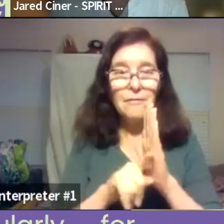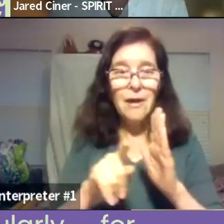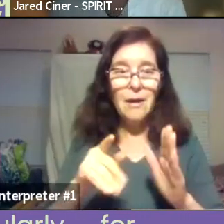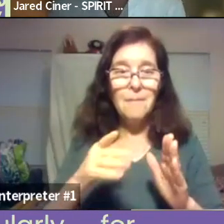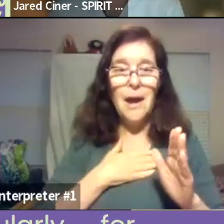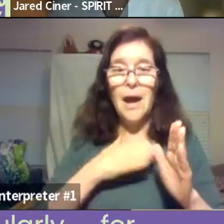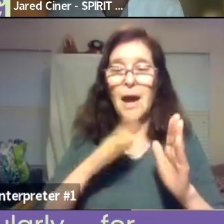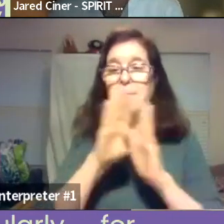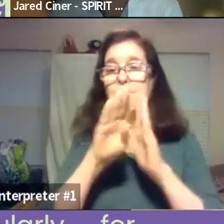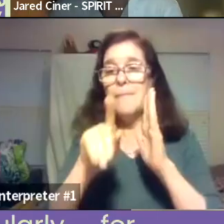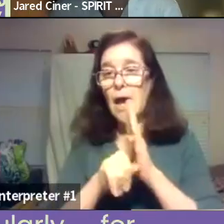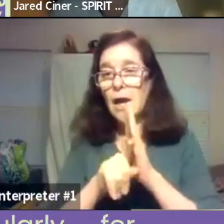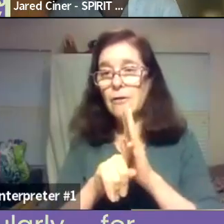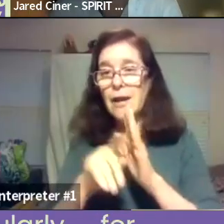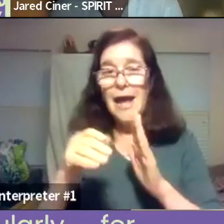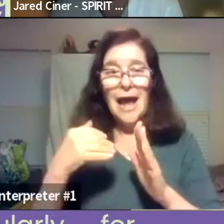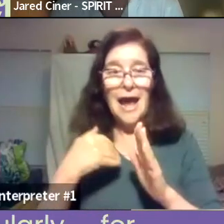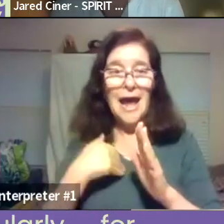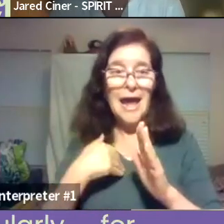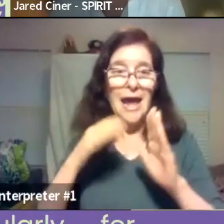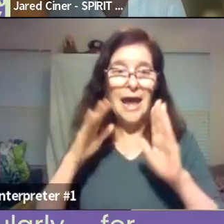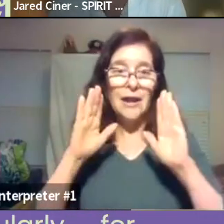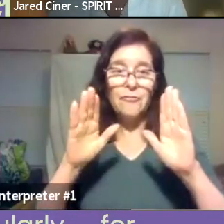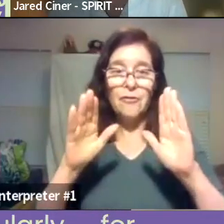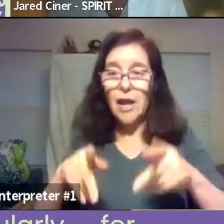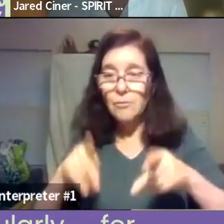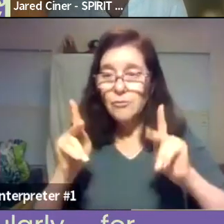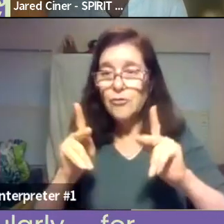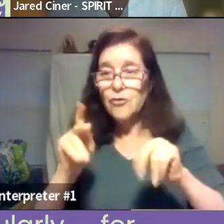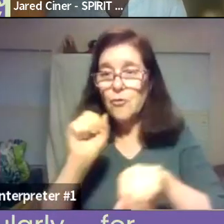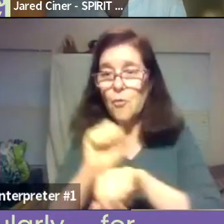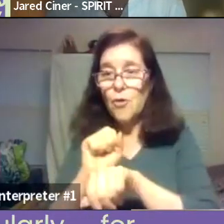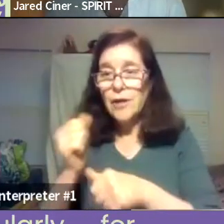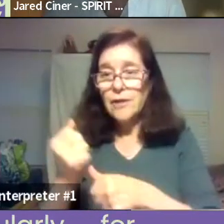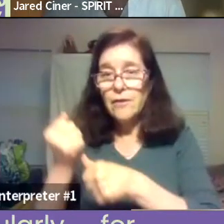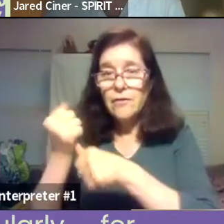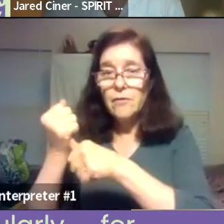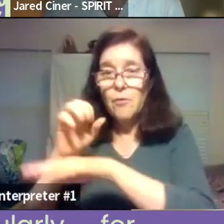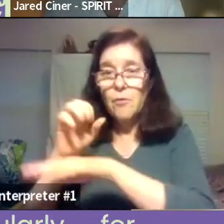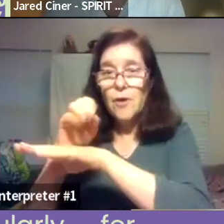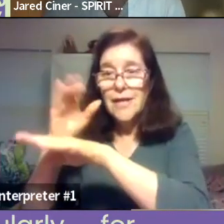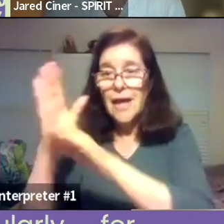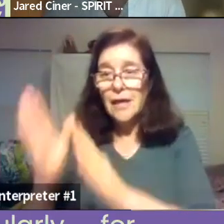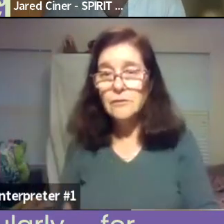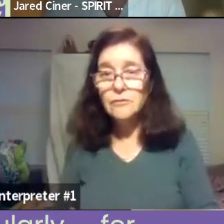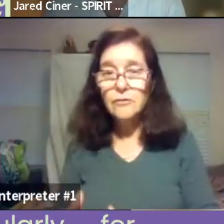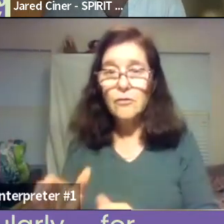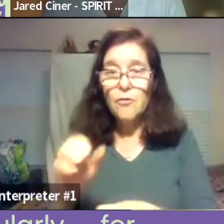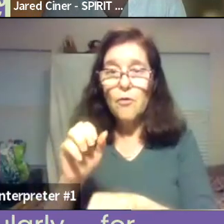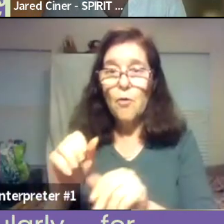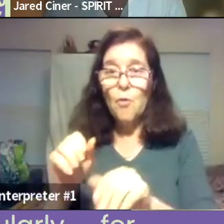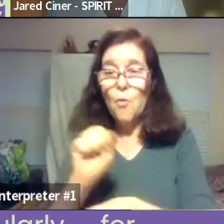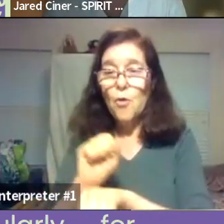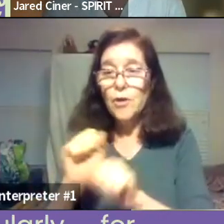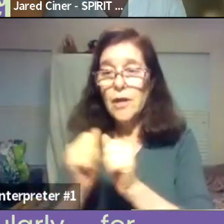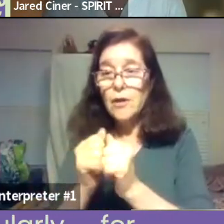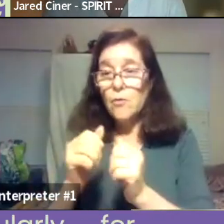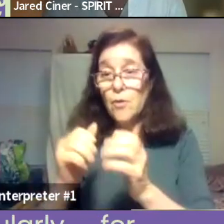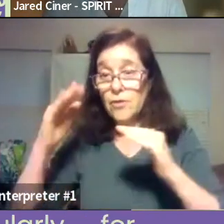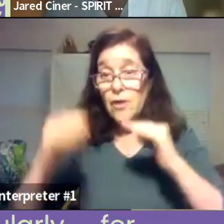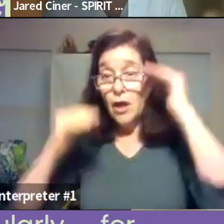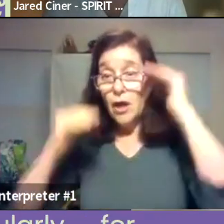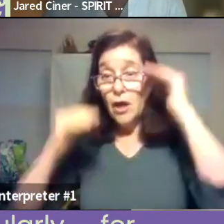background is I had the great chance to work as a support counselor, working with adults with developmental